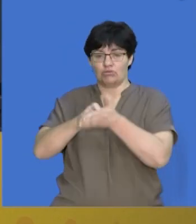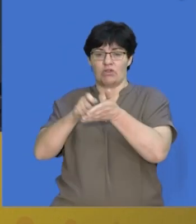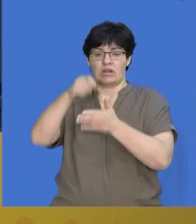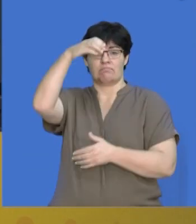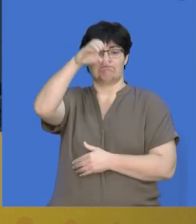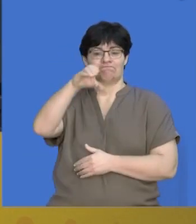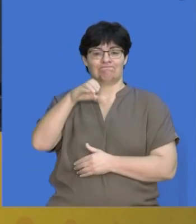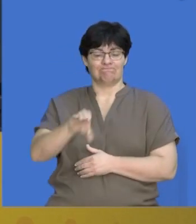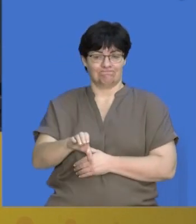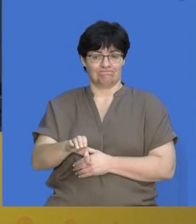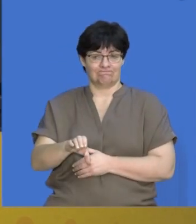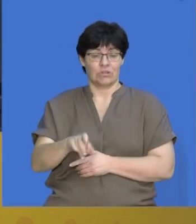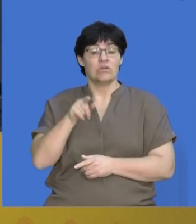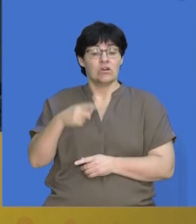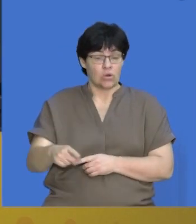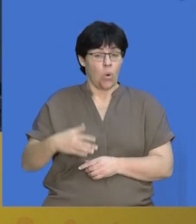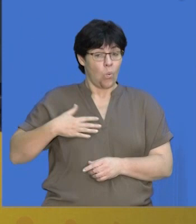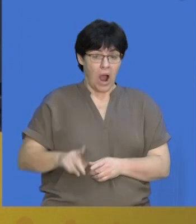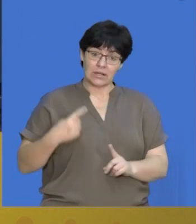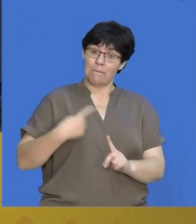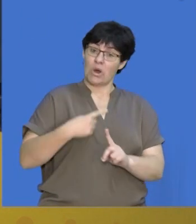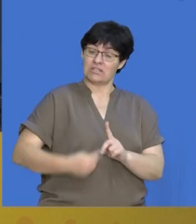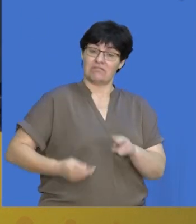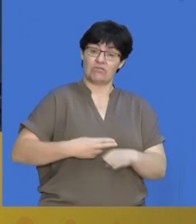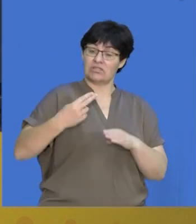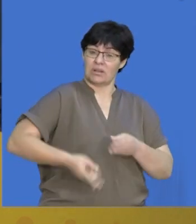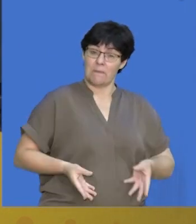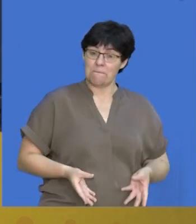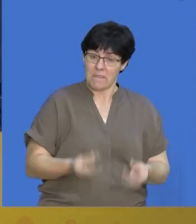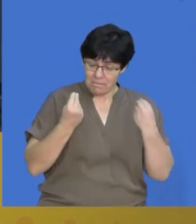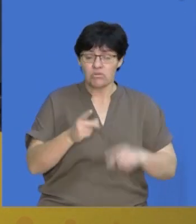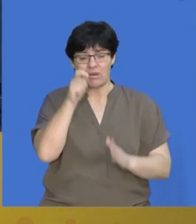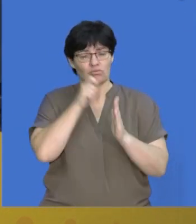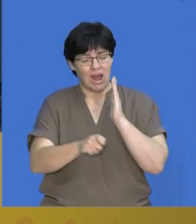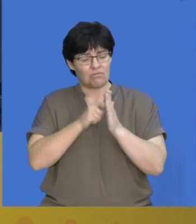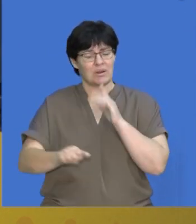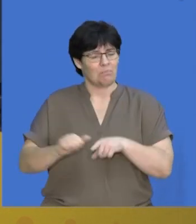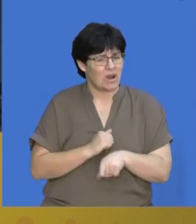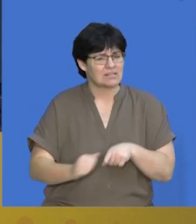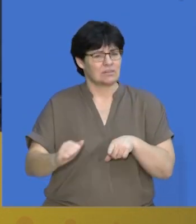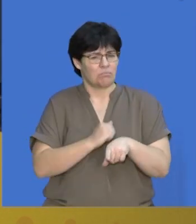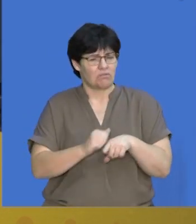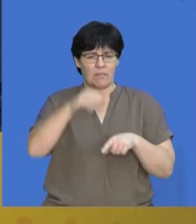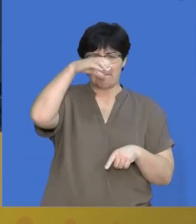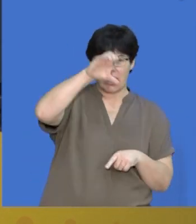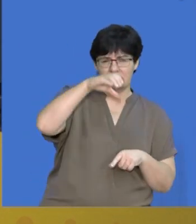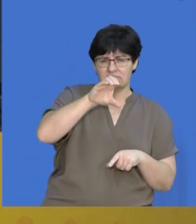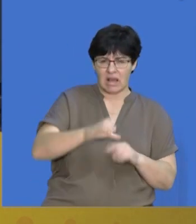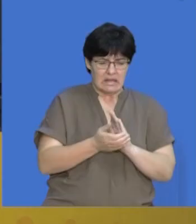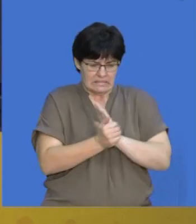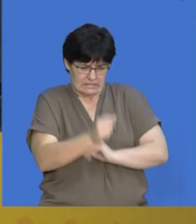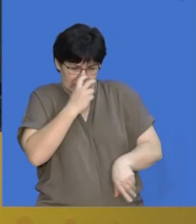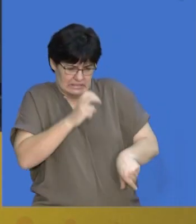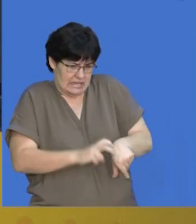preparation for that positive result in geography, you've got to practice paragraph writing and know the skills that are involved